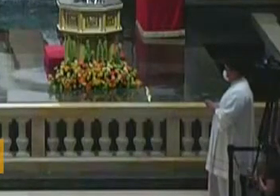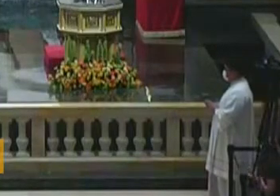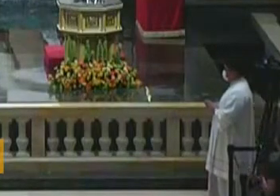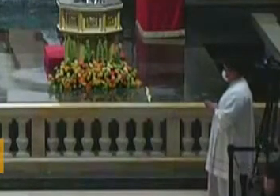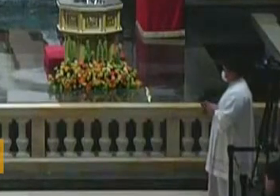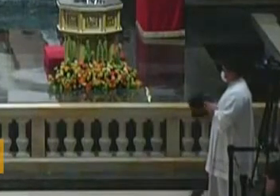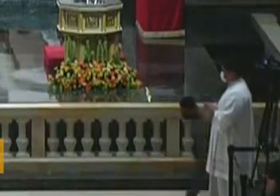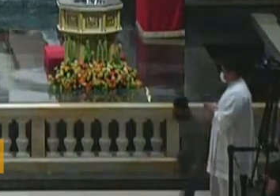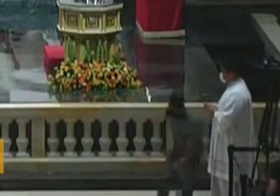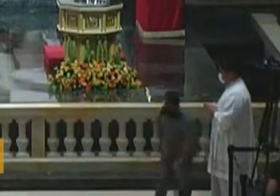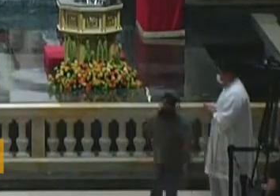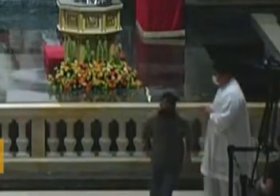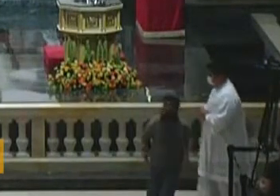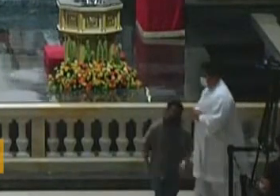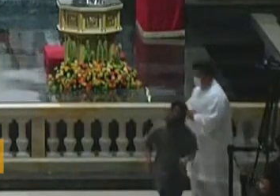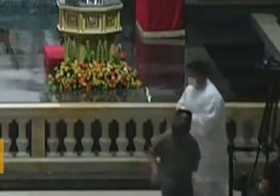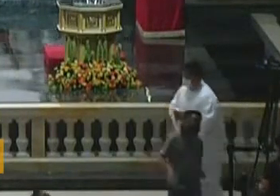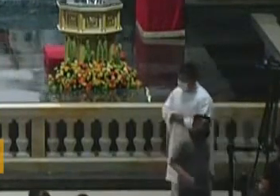Please stand.